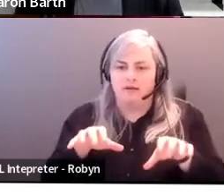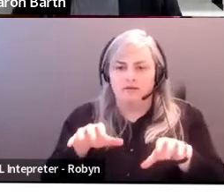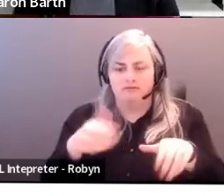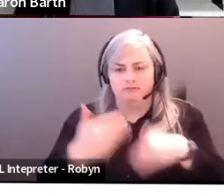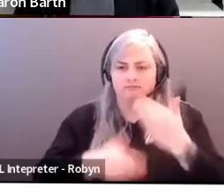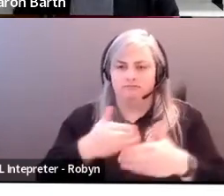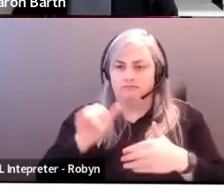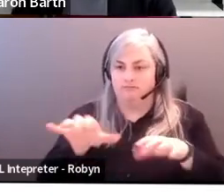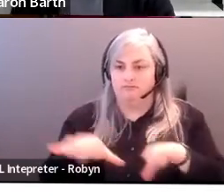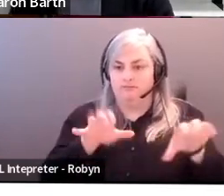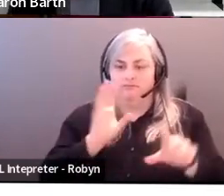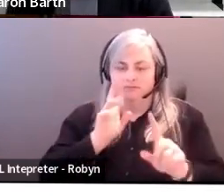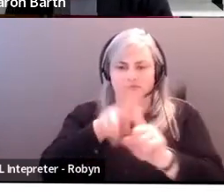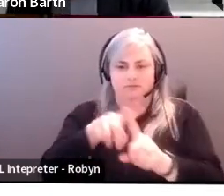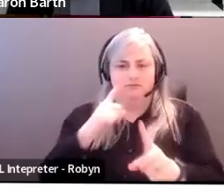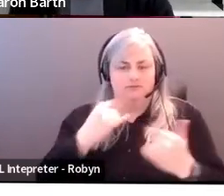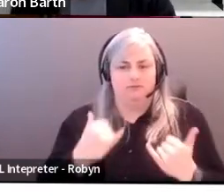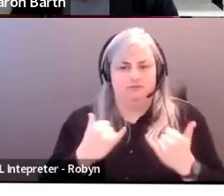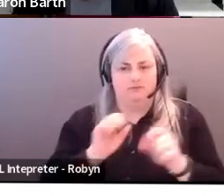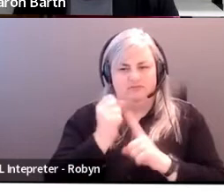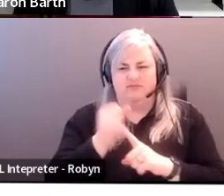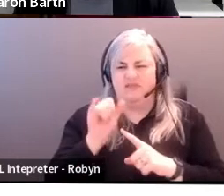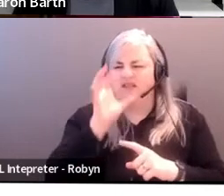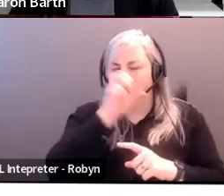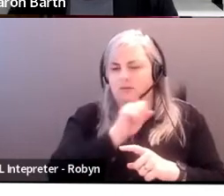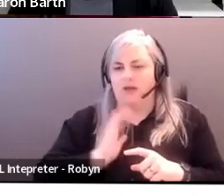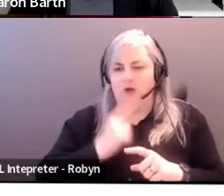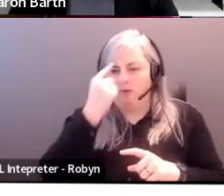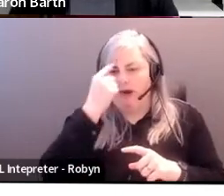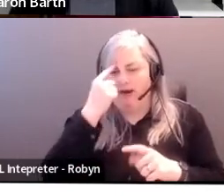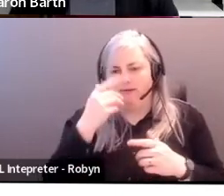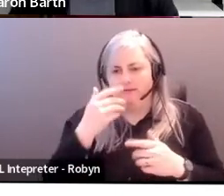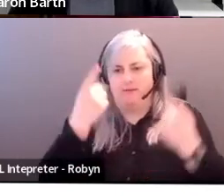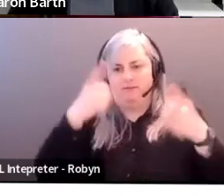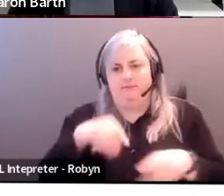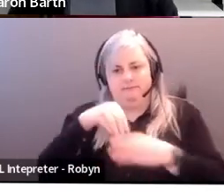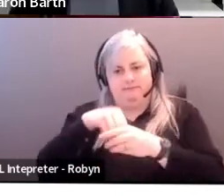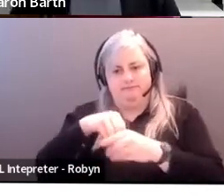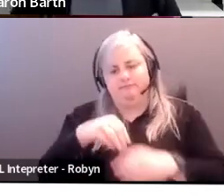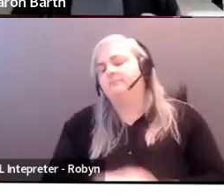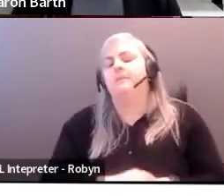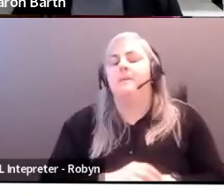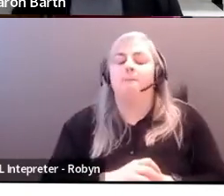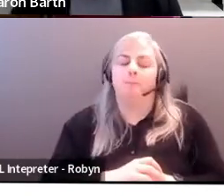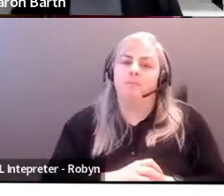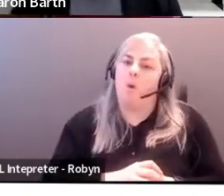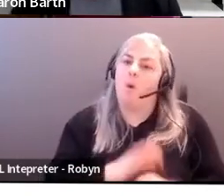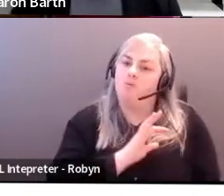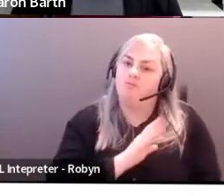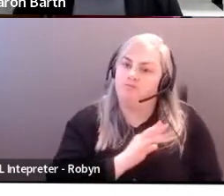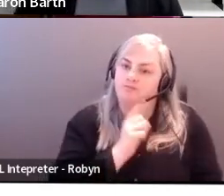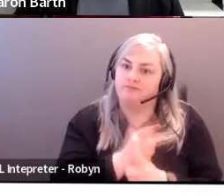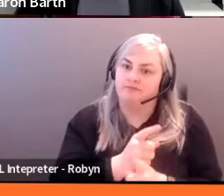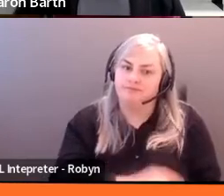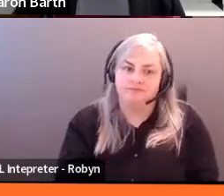maybe that action is going to apply for this current situation. That's the assumption that our brain makes. So pretty neat,